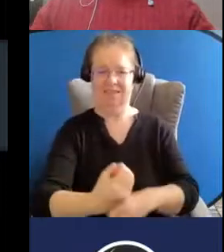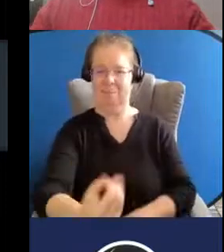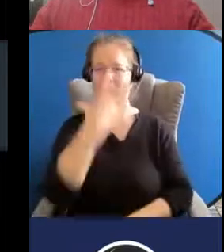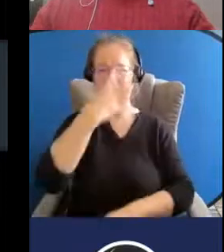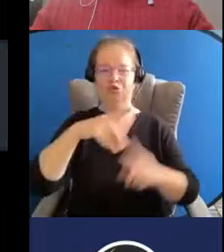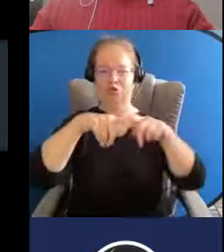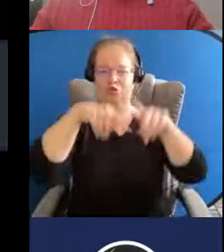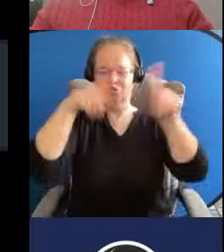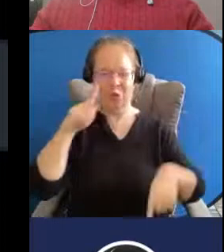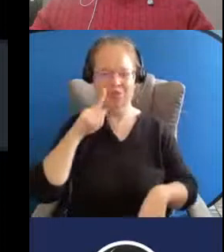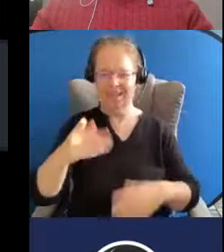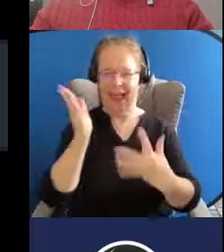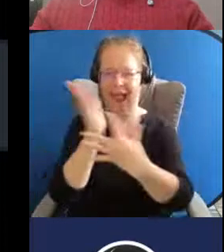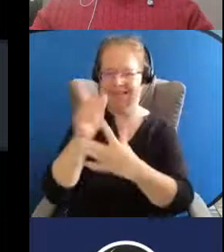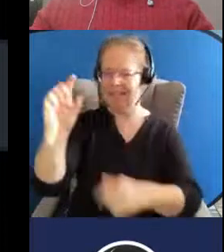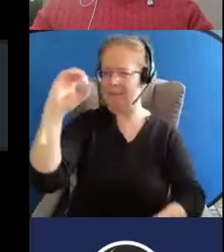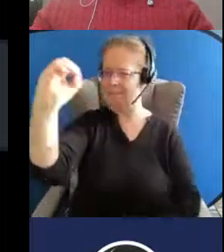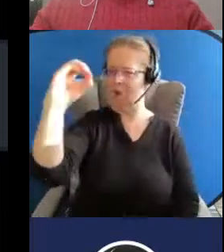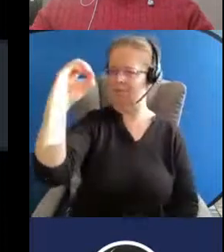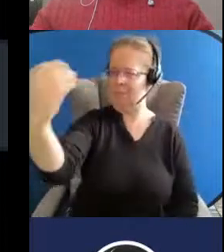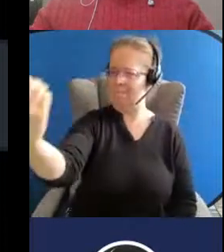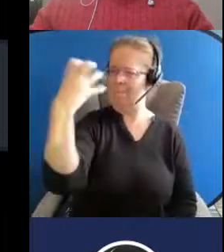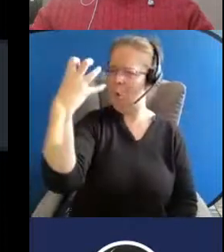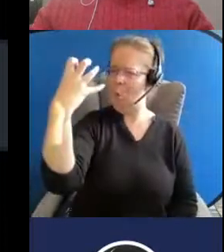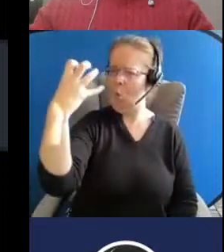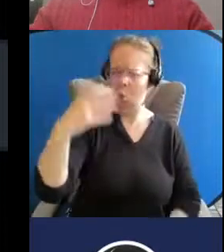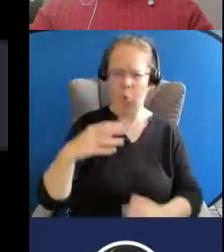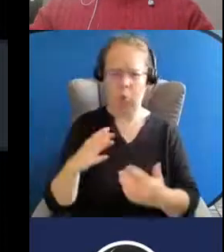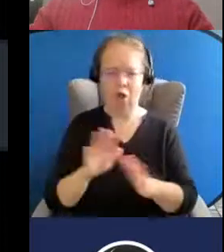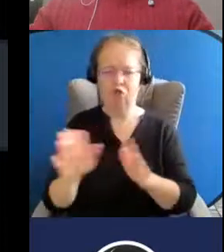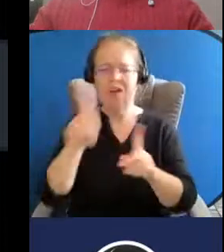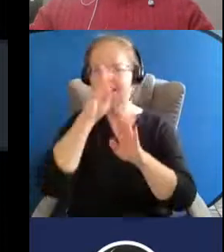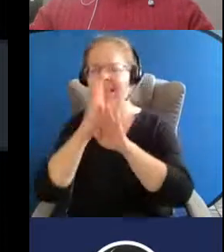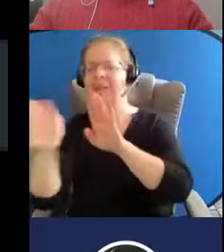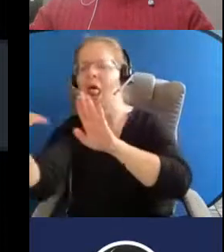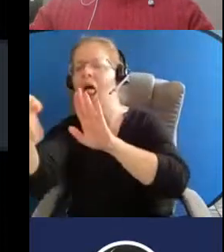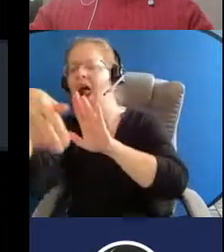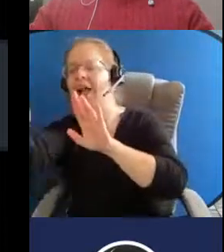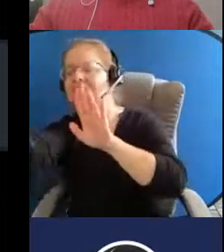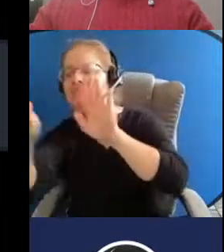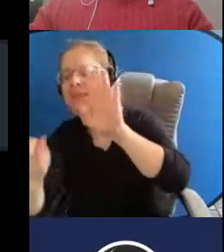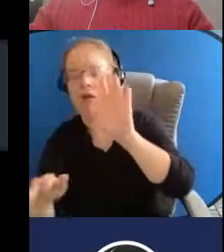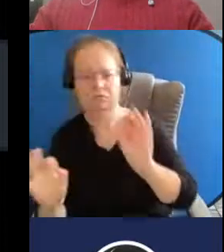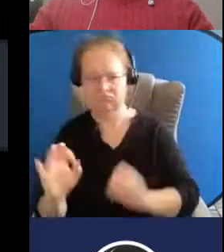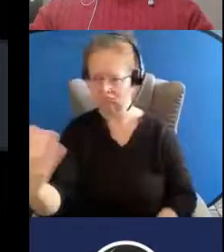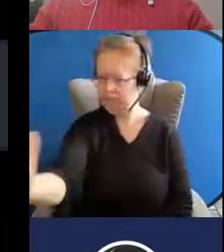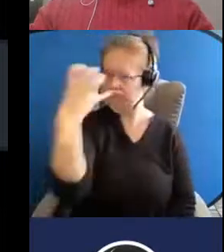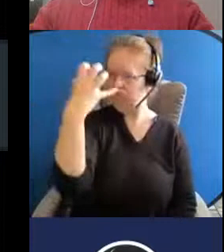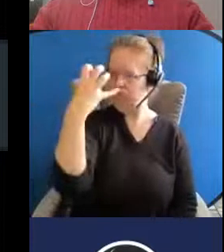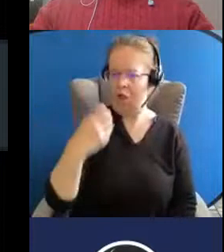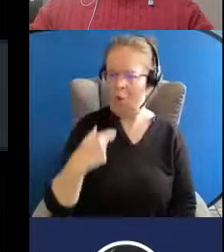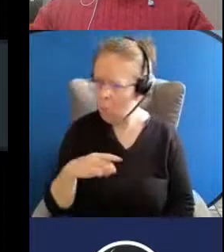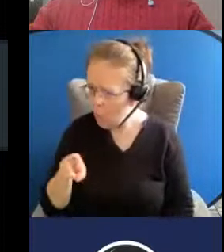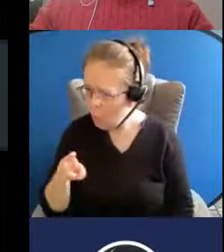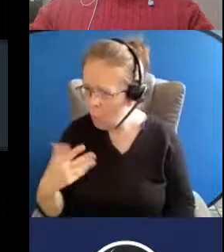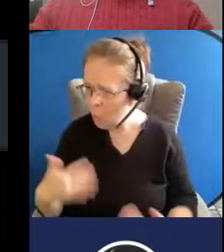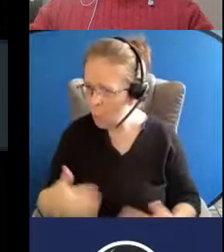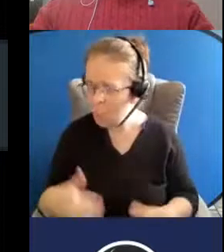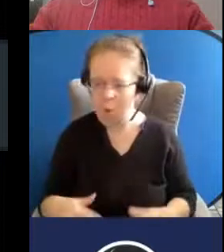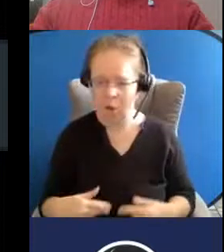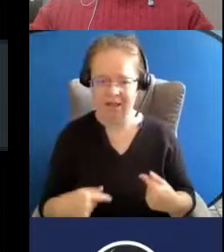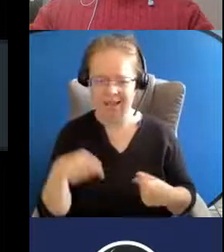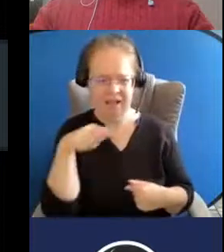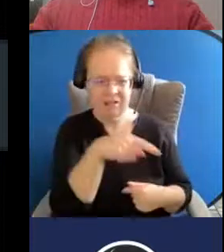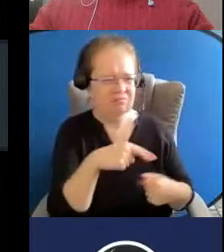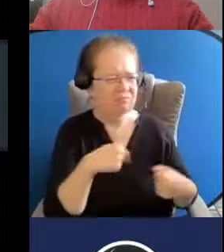just see the accessibility button, and it's right there. It's boldly front and center. And you sort of sit there and think, well, why have our operating systems not